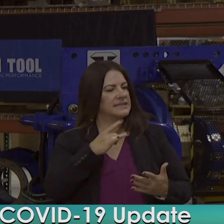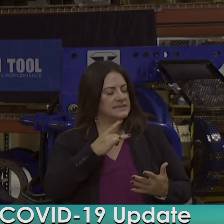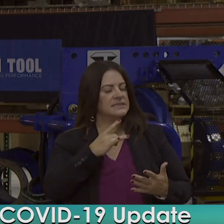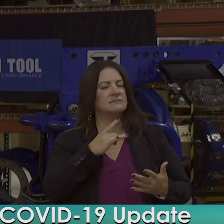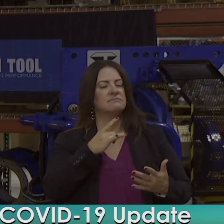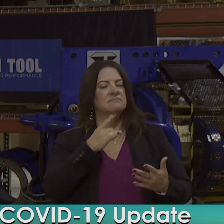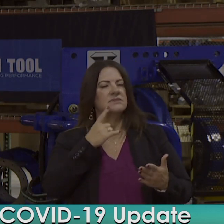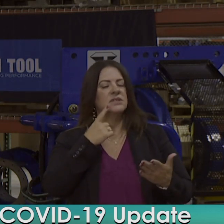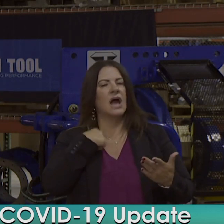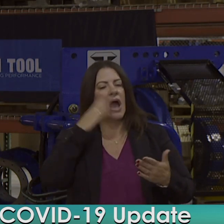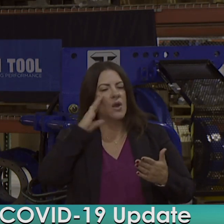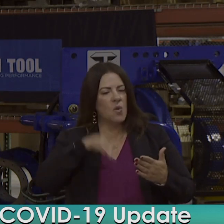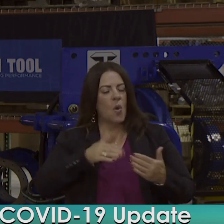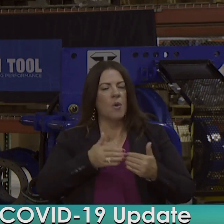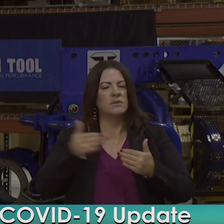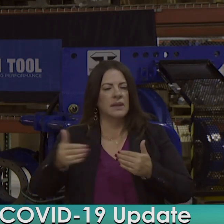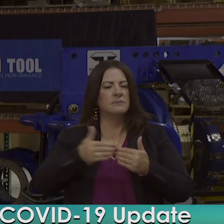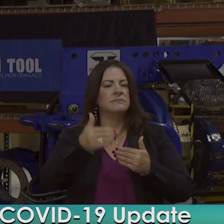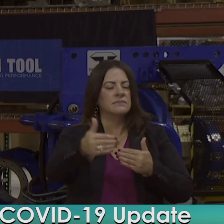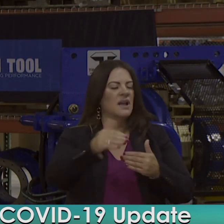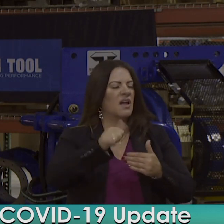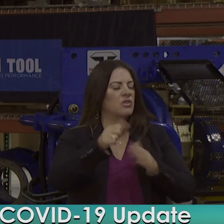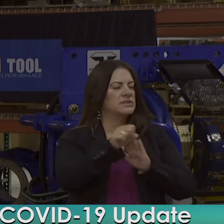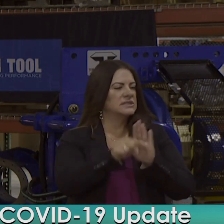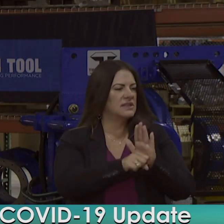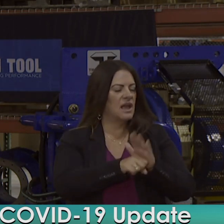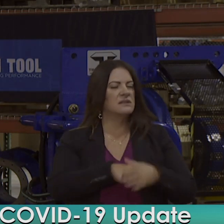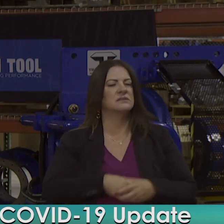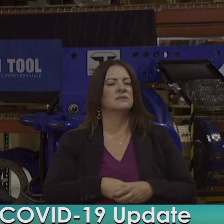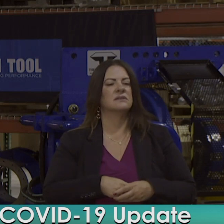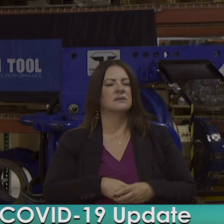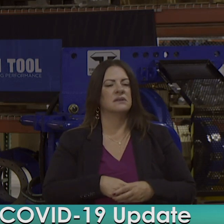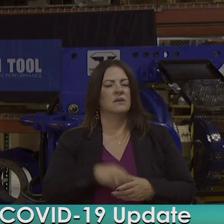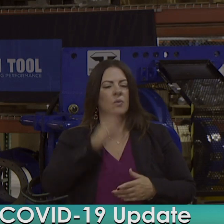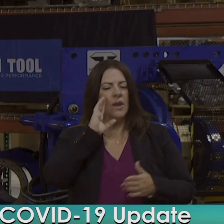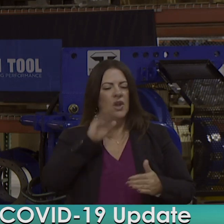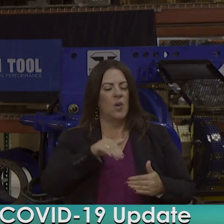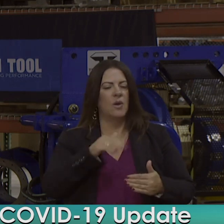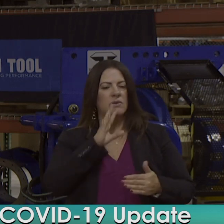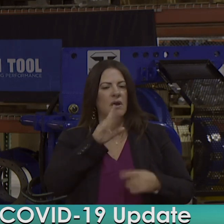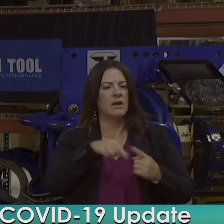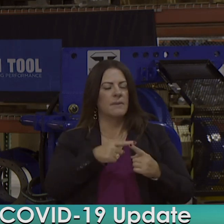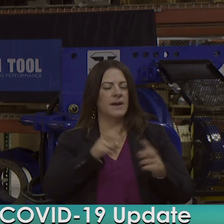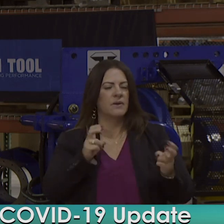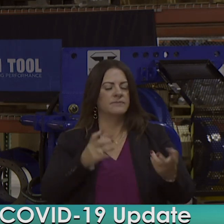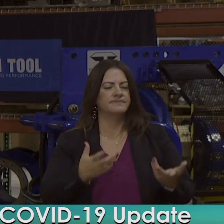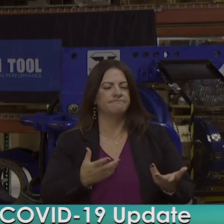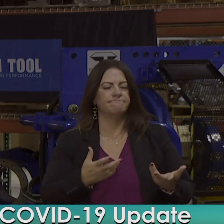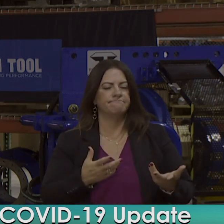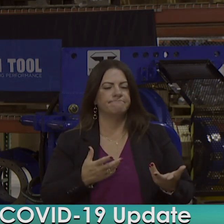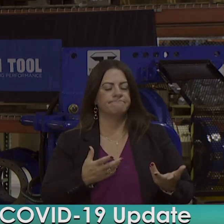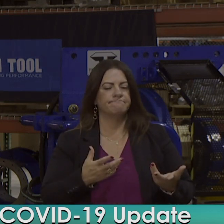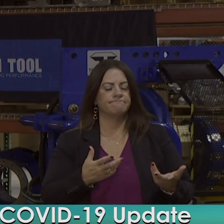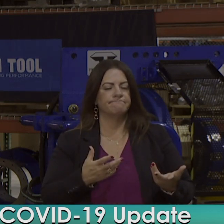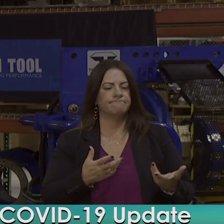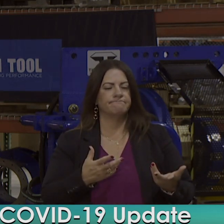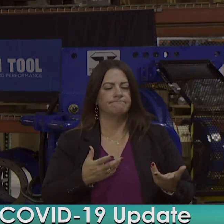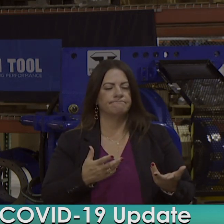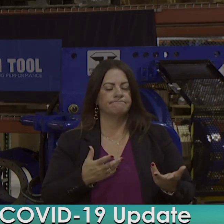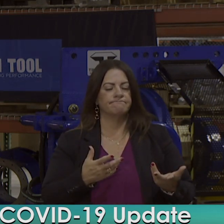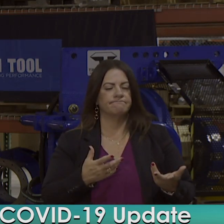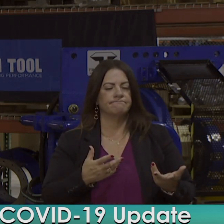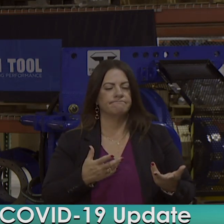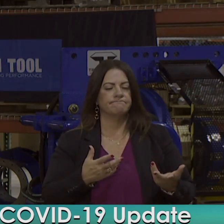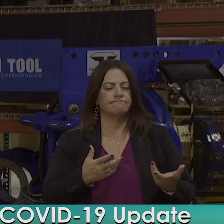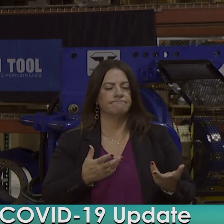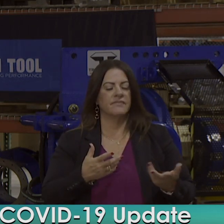neighboring states, but neighboring nation. And that is quite literally, when I say literally, I mean quite literally